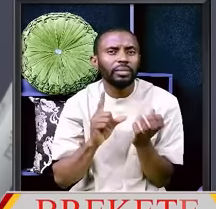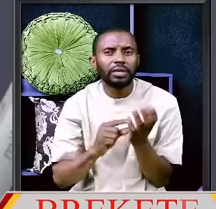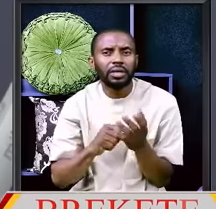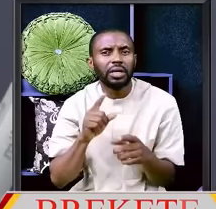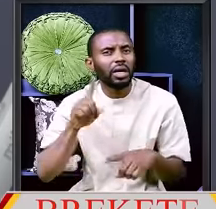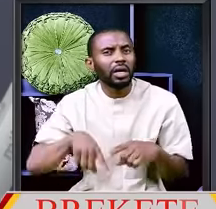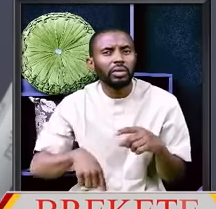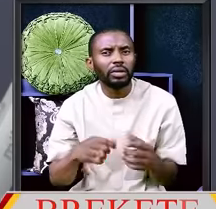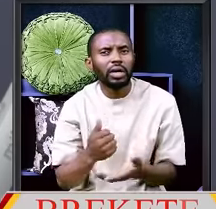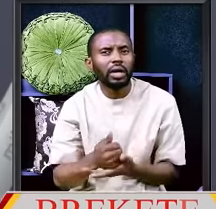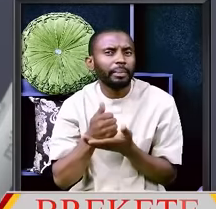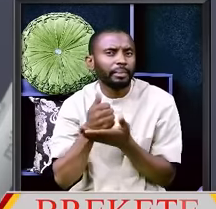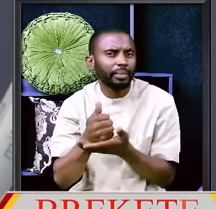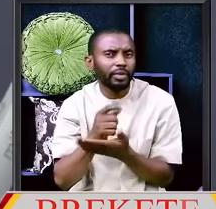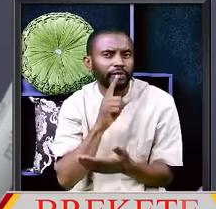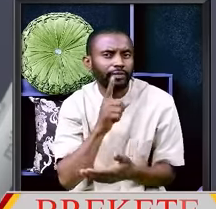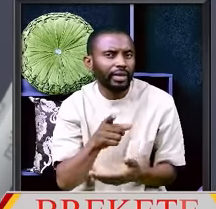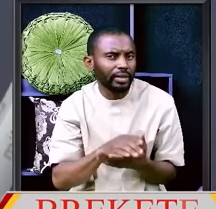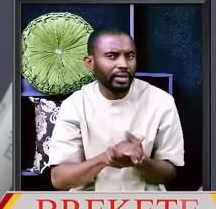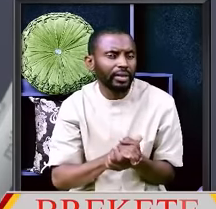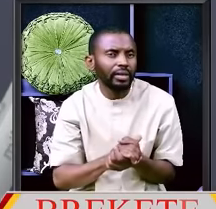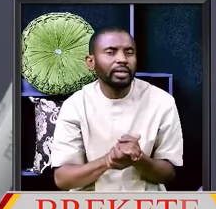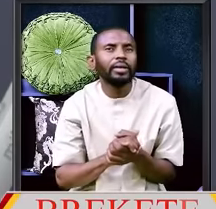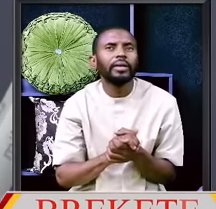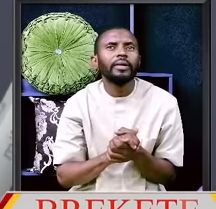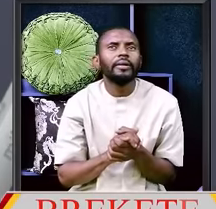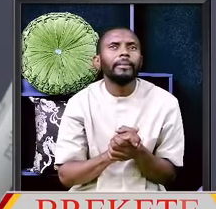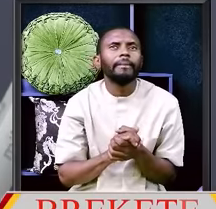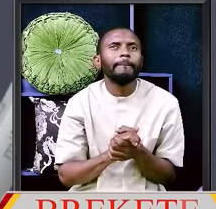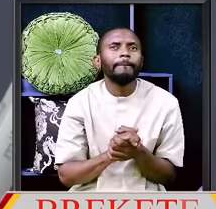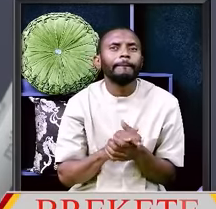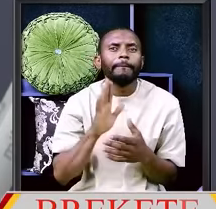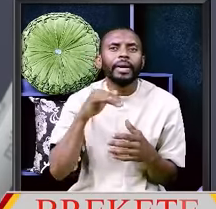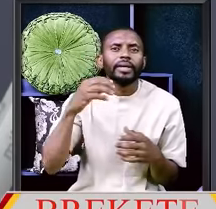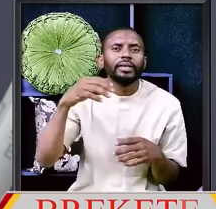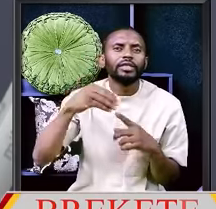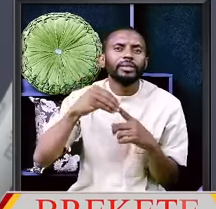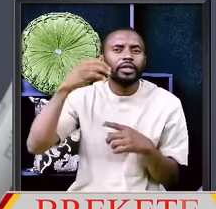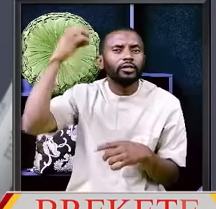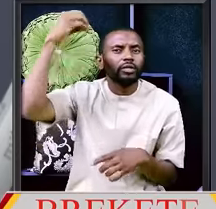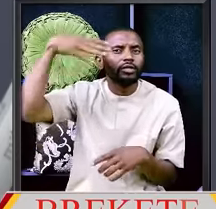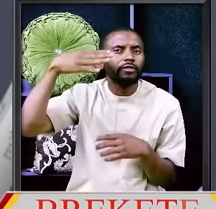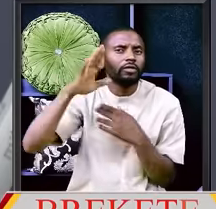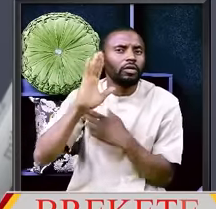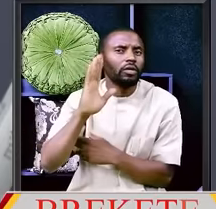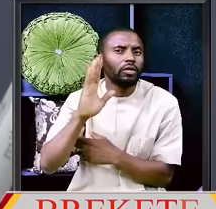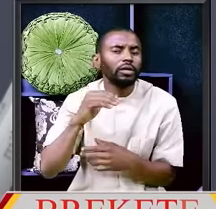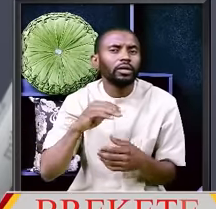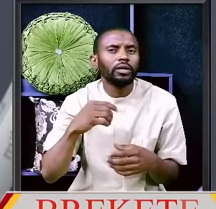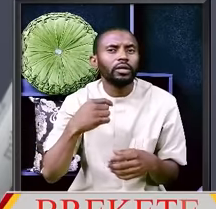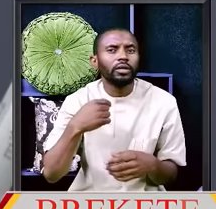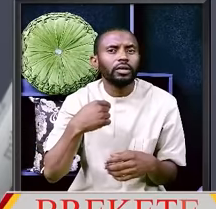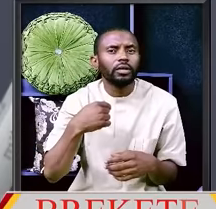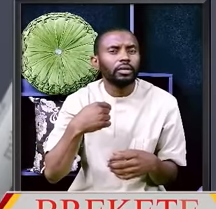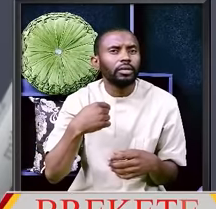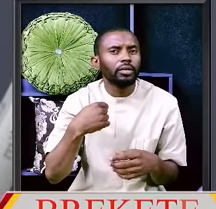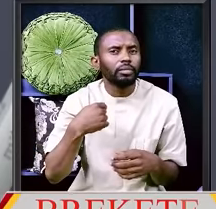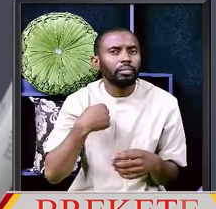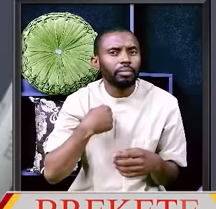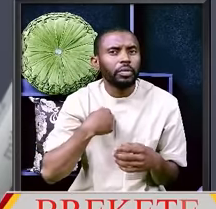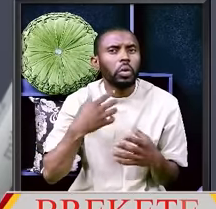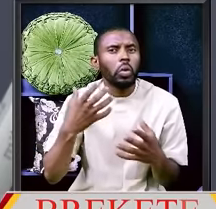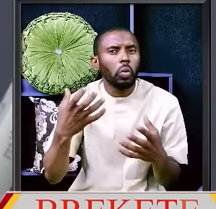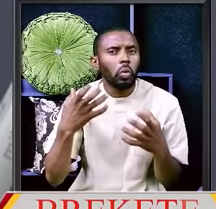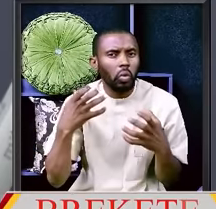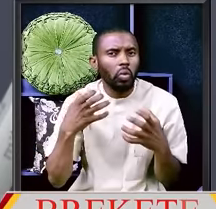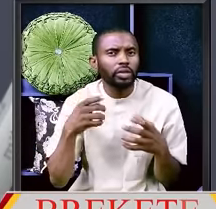him. Hence, that's why he's come to you. By the special grace of God, I know you will get to the end of this